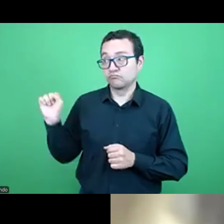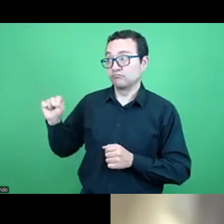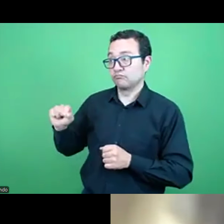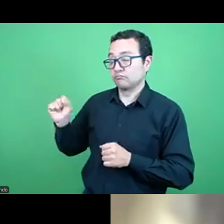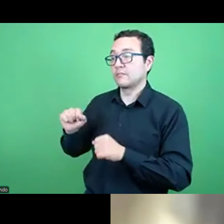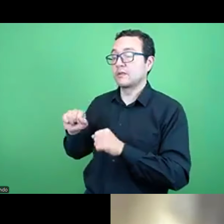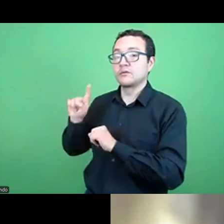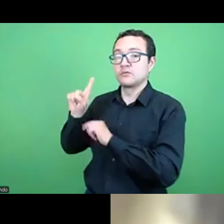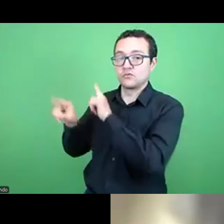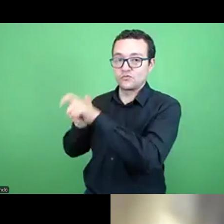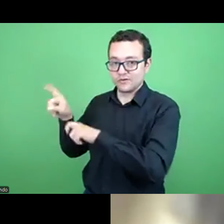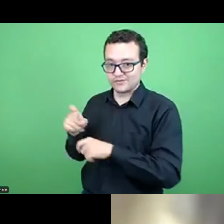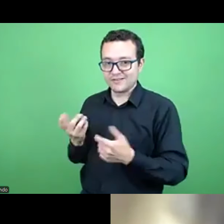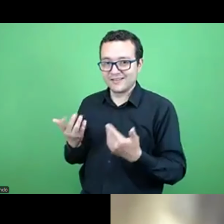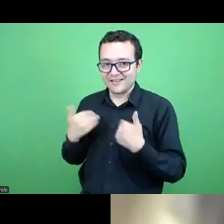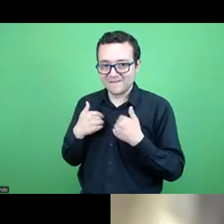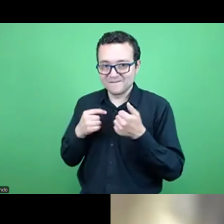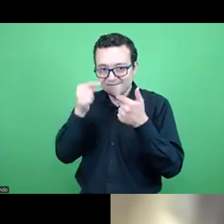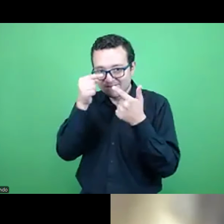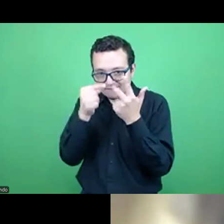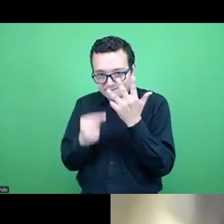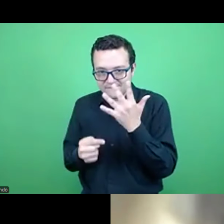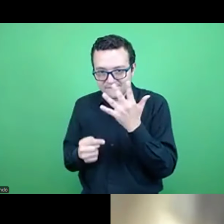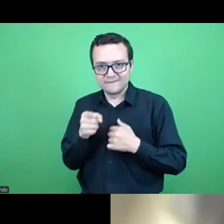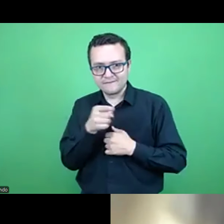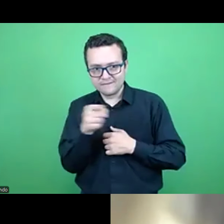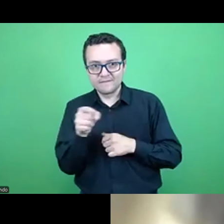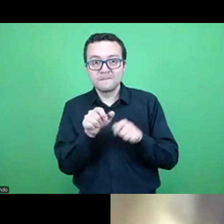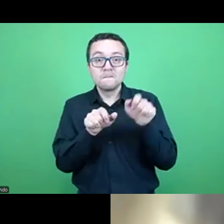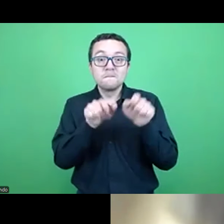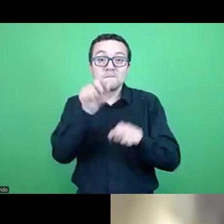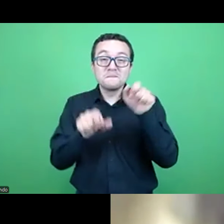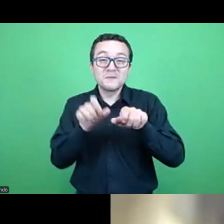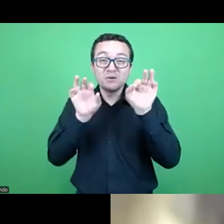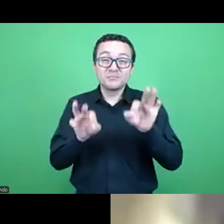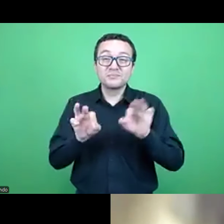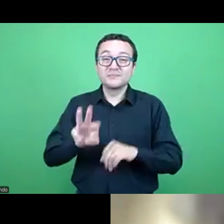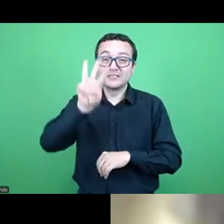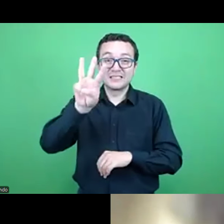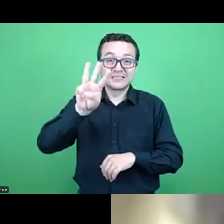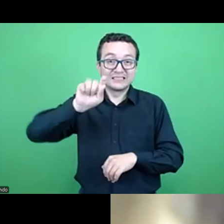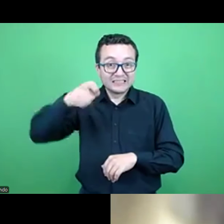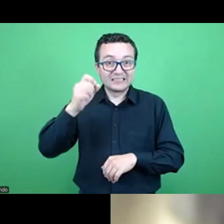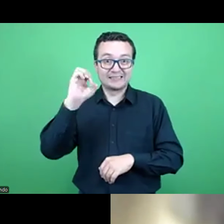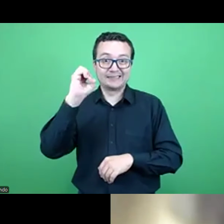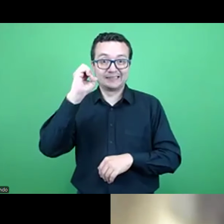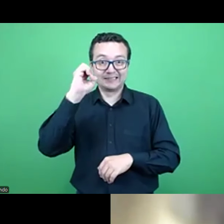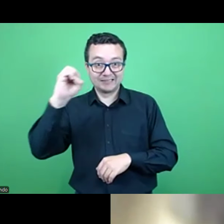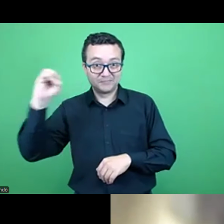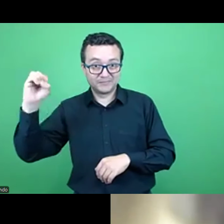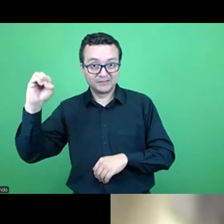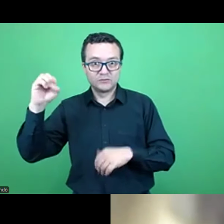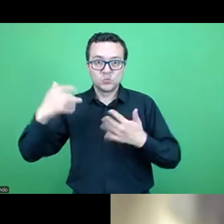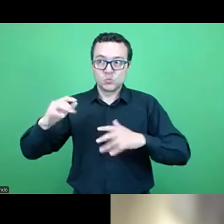process. I see a few questions that popped up in the Q&A box, but I'll already take this opportunity to